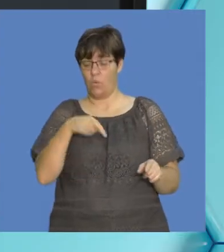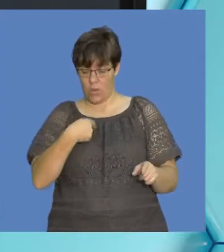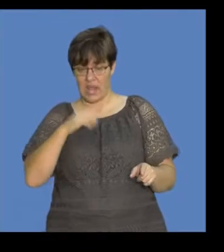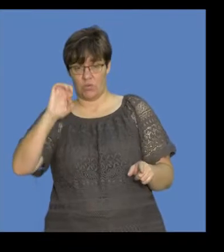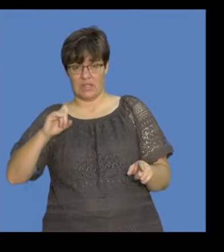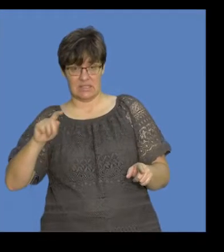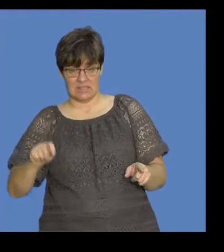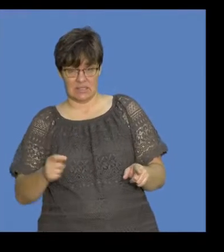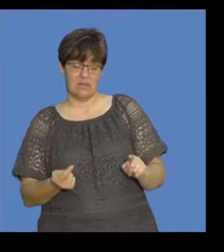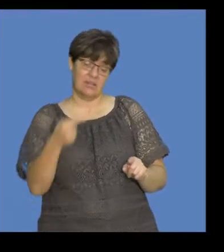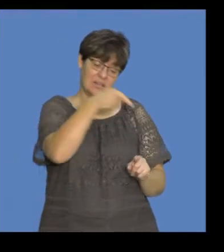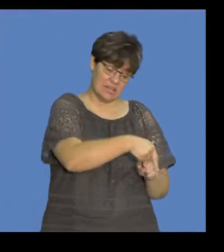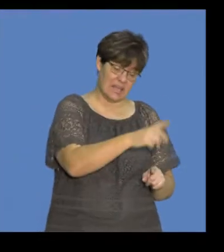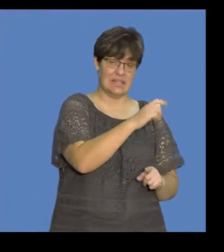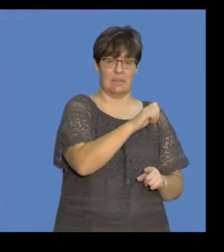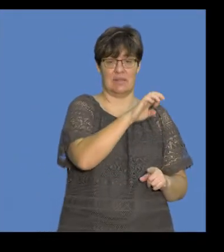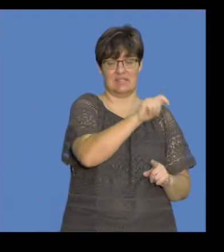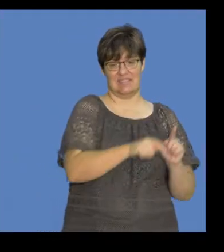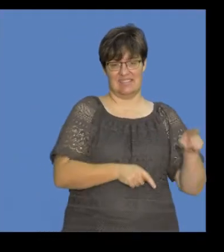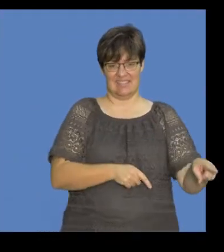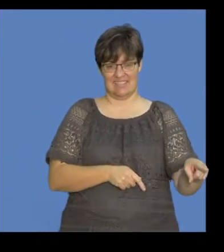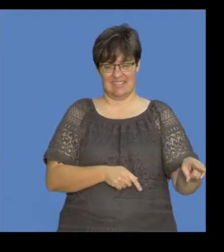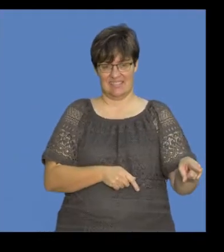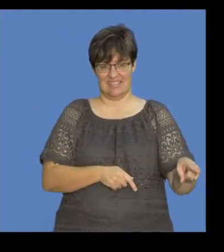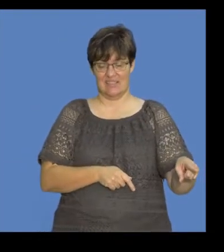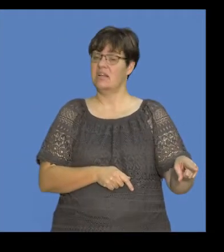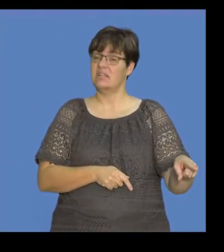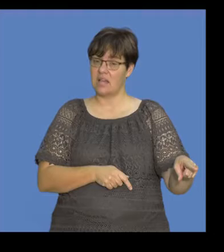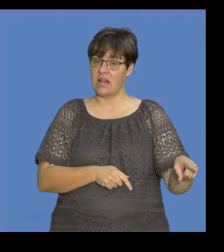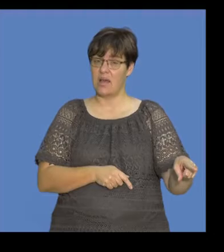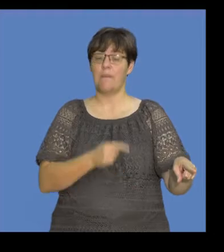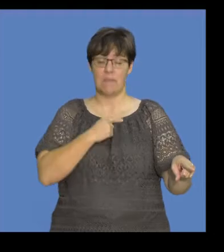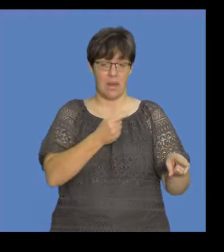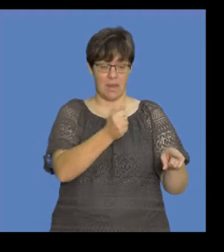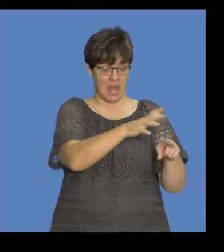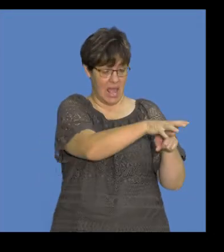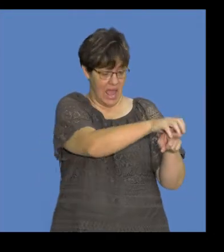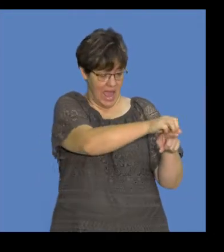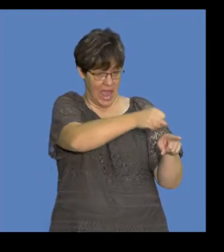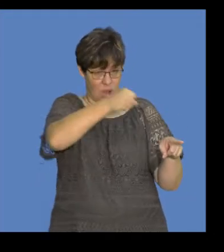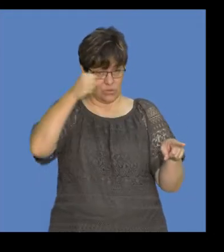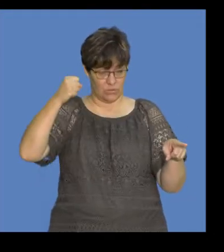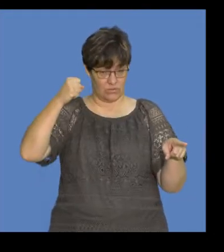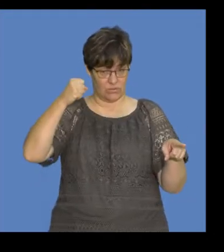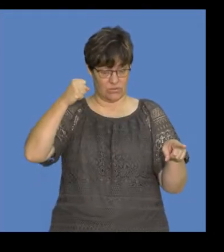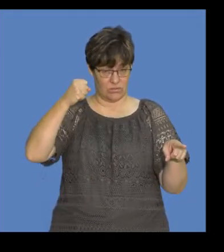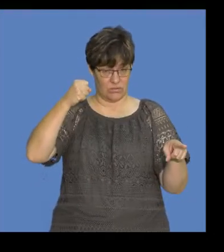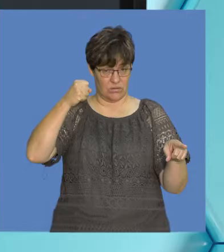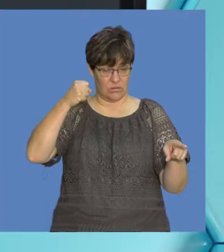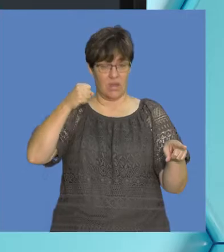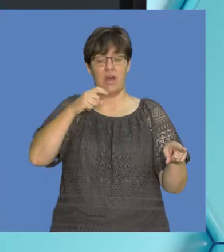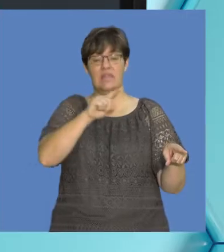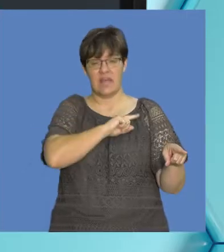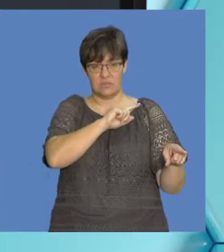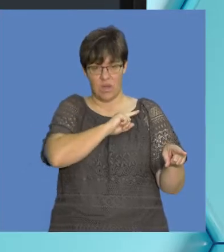Obviously, the bank will debit it, and therefore they will say money has been taken out of this account, and therefore